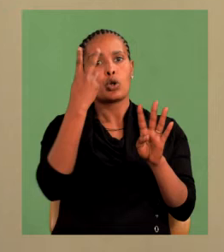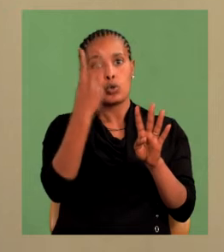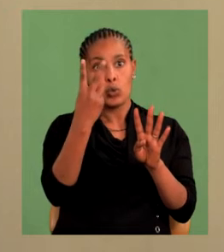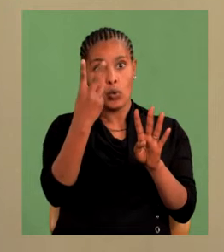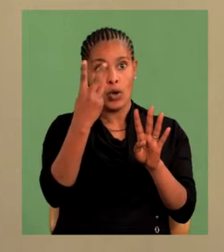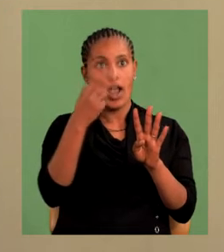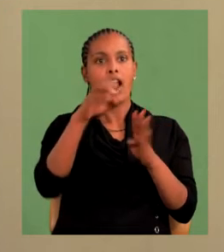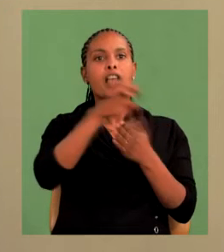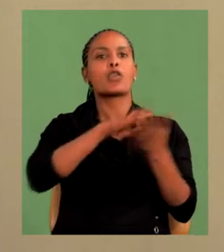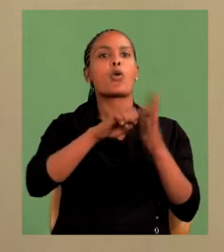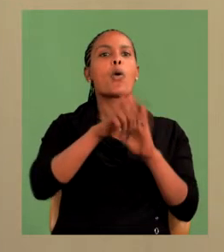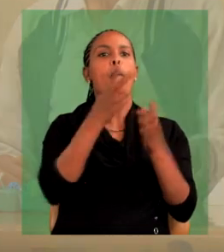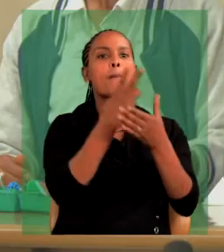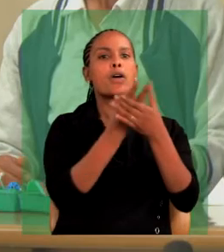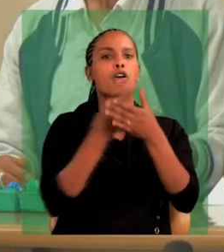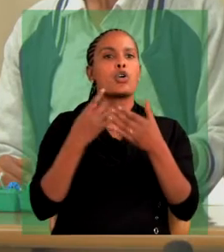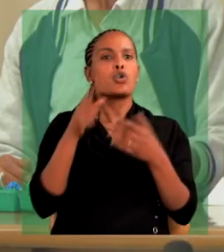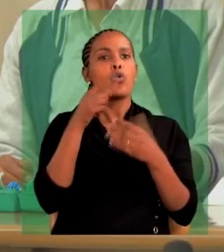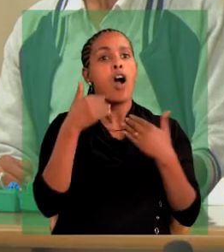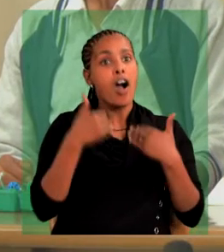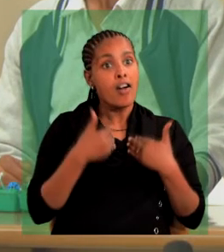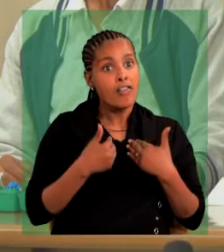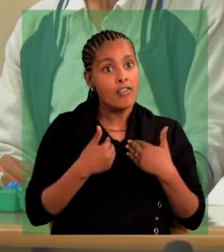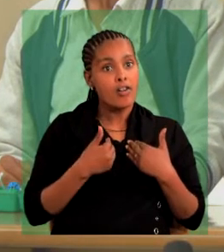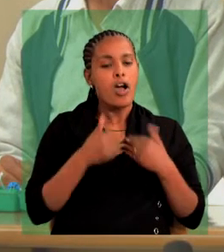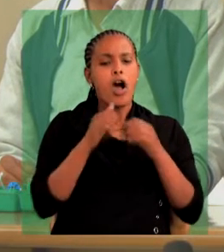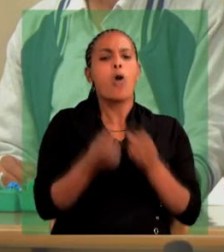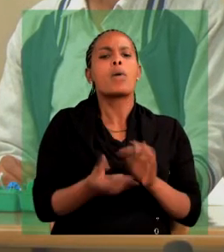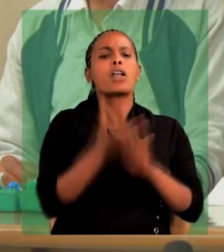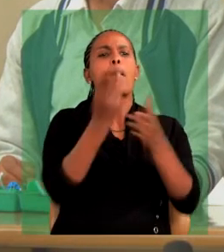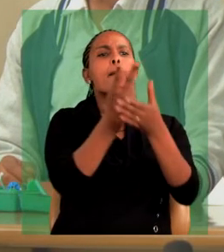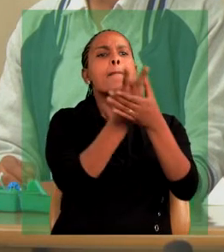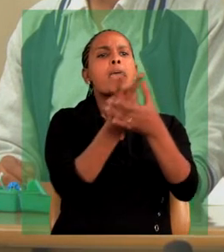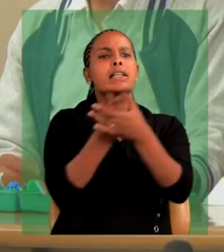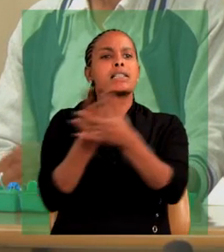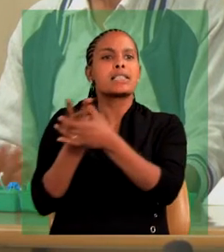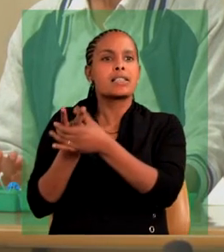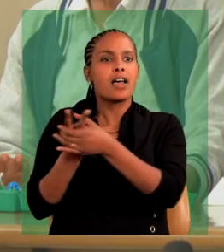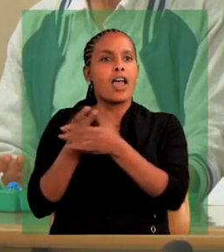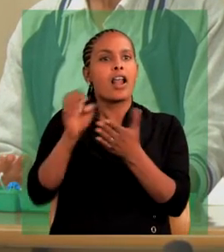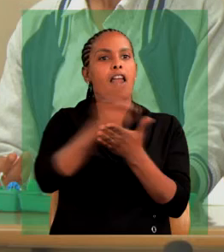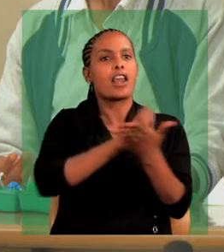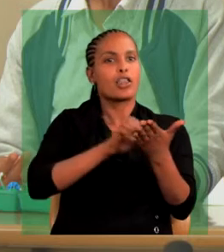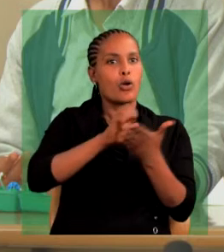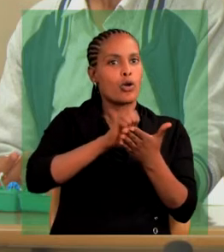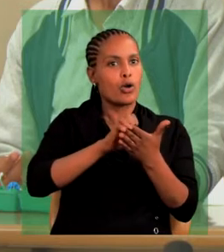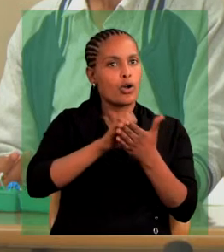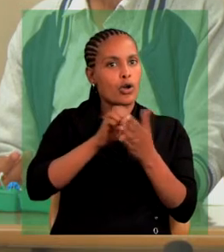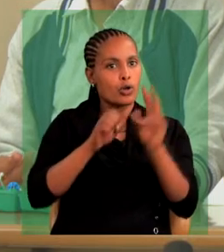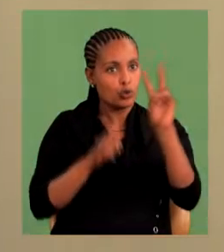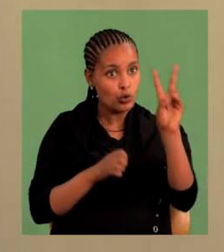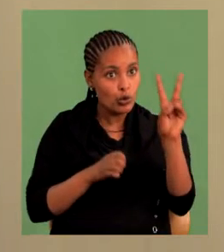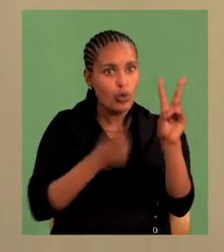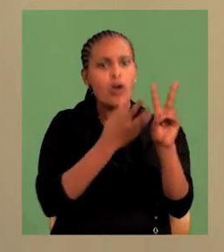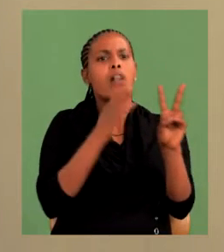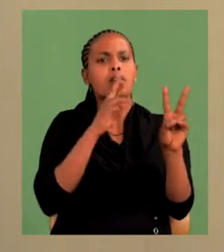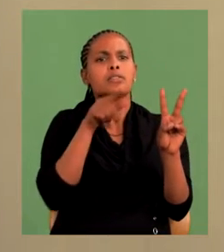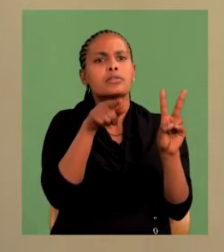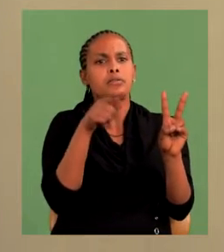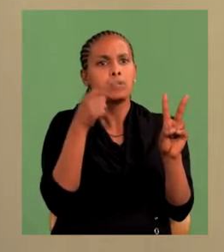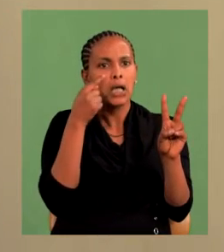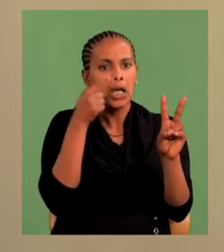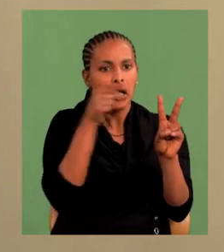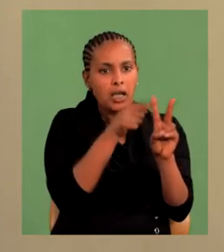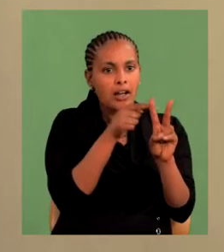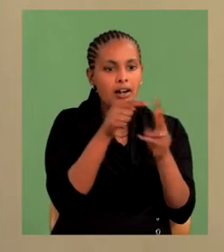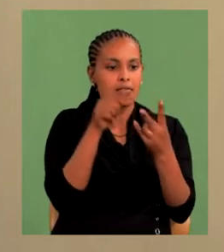pairs. So you have how many pairs of electrons? 2. Where are they? Here and